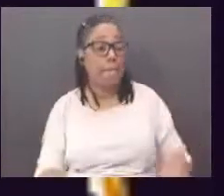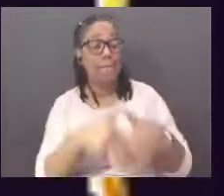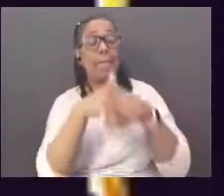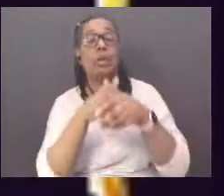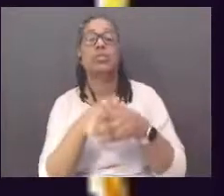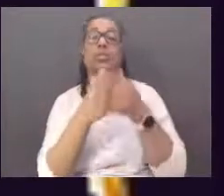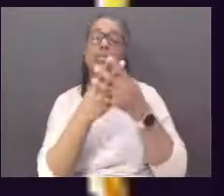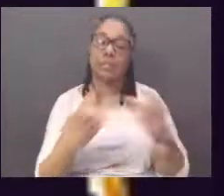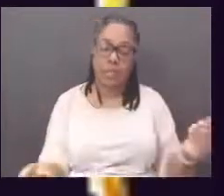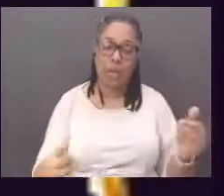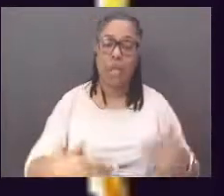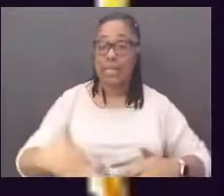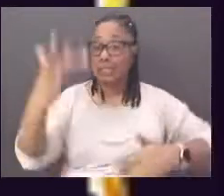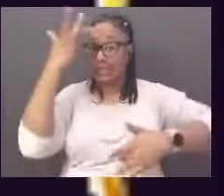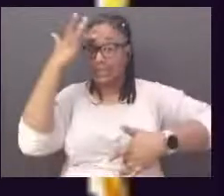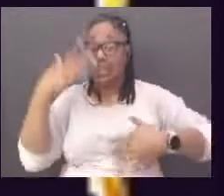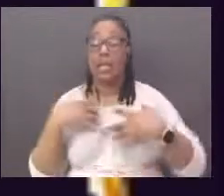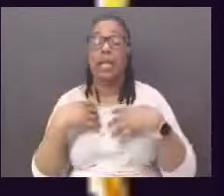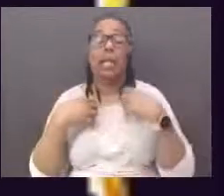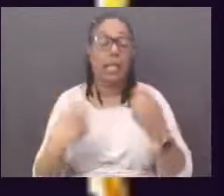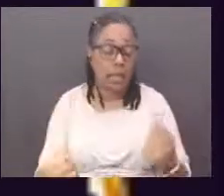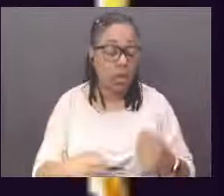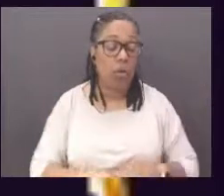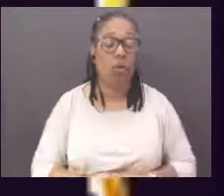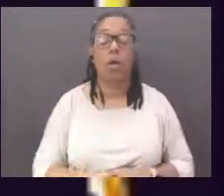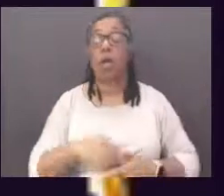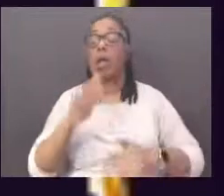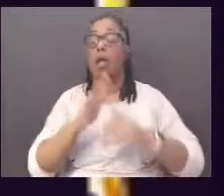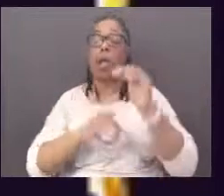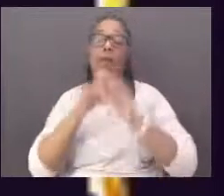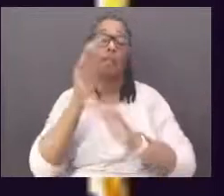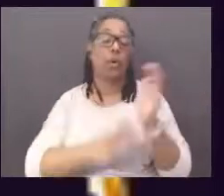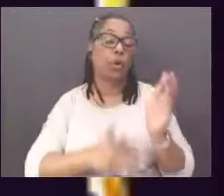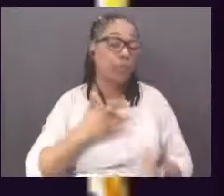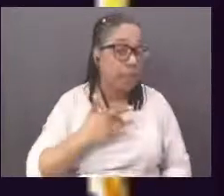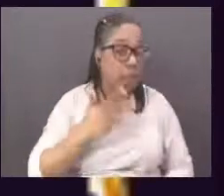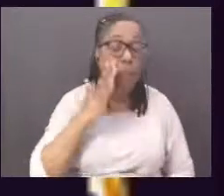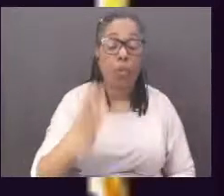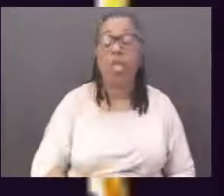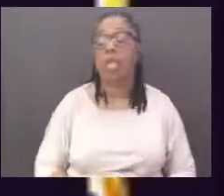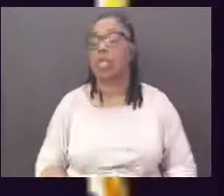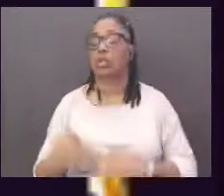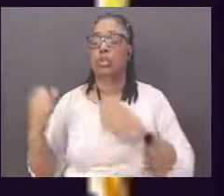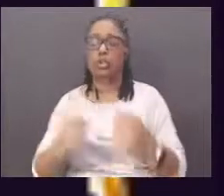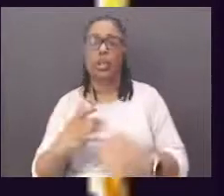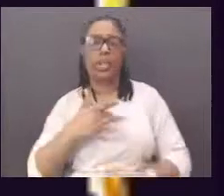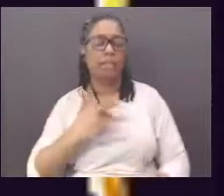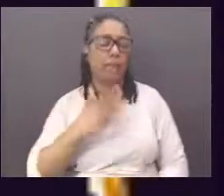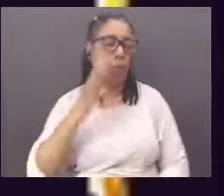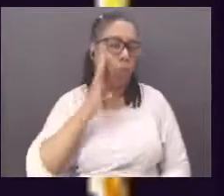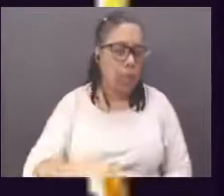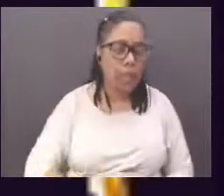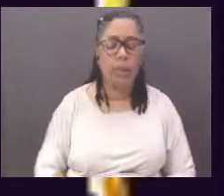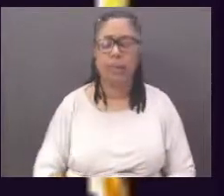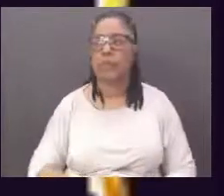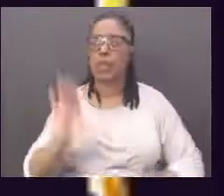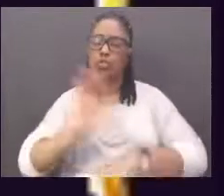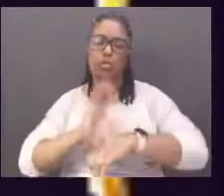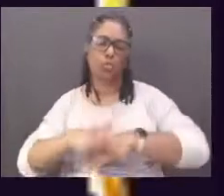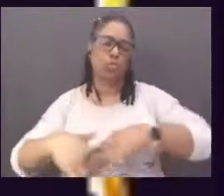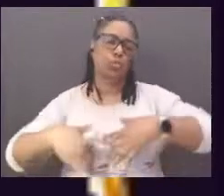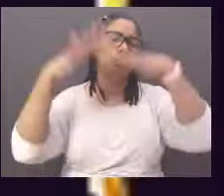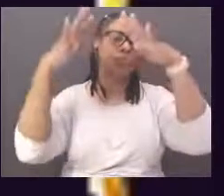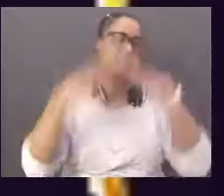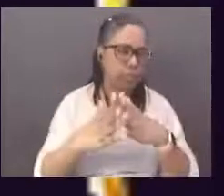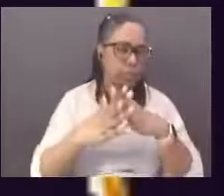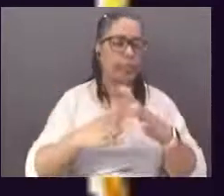be given to the hurting. Strength to the weak. Churches will be built. People will be saved. This community and our nation